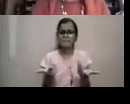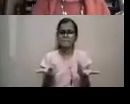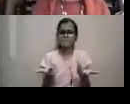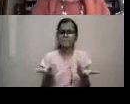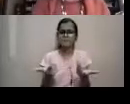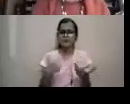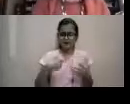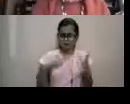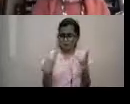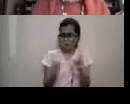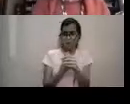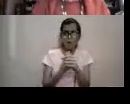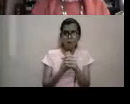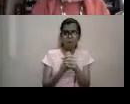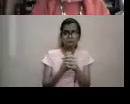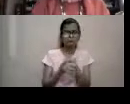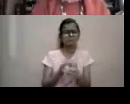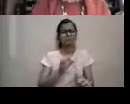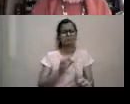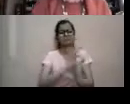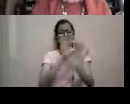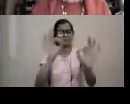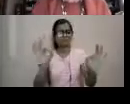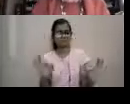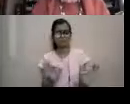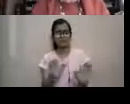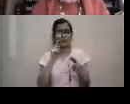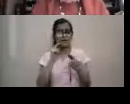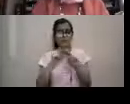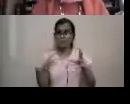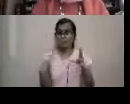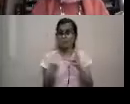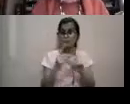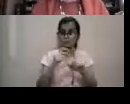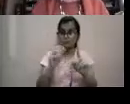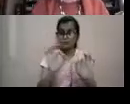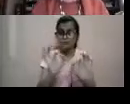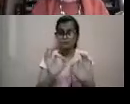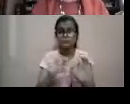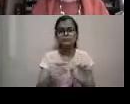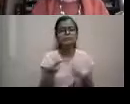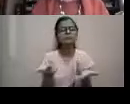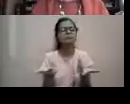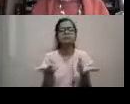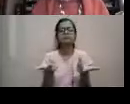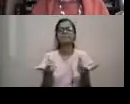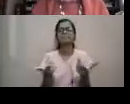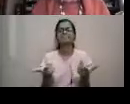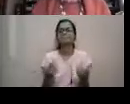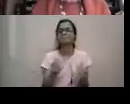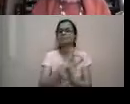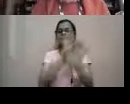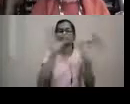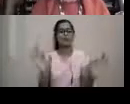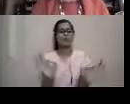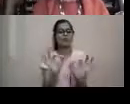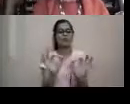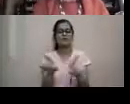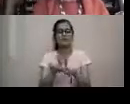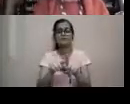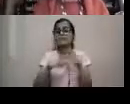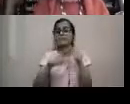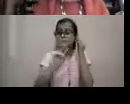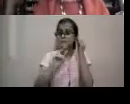my daughter cannot speak for herself because she cannot speak. Not only does she have